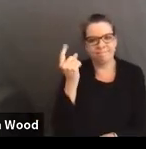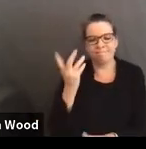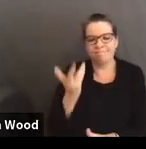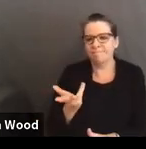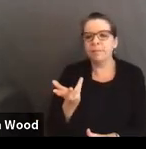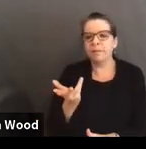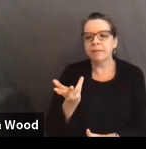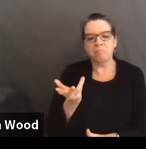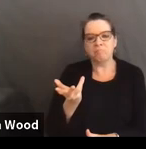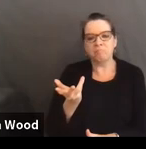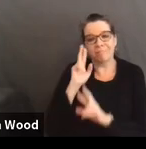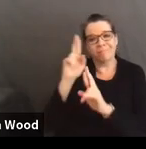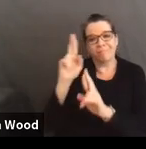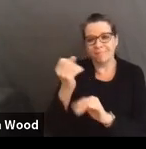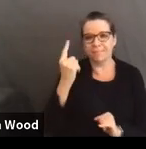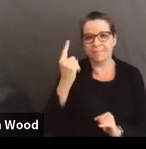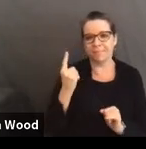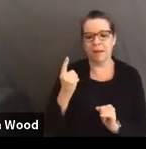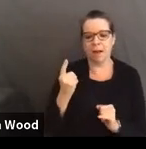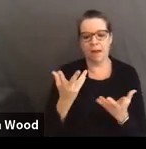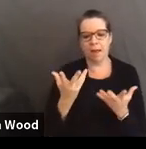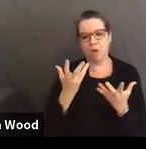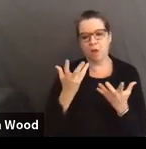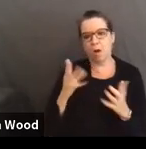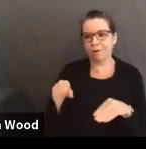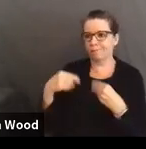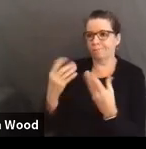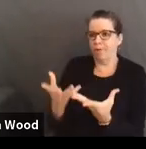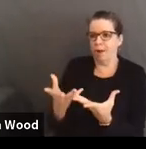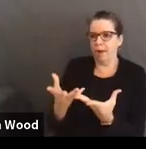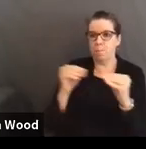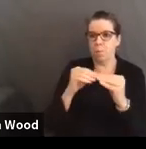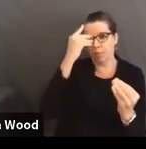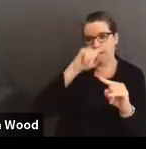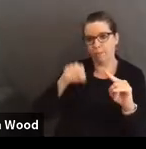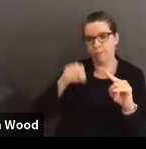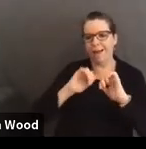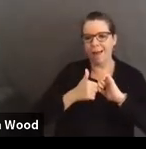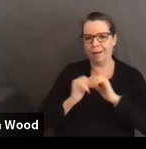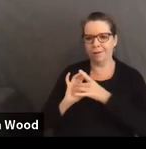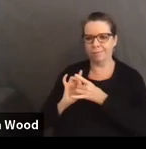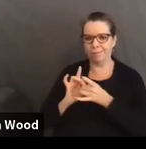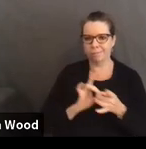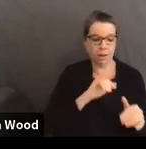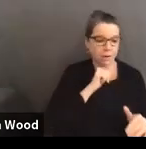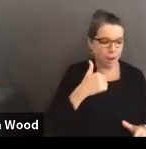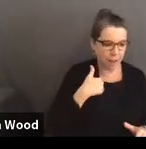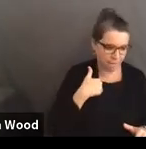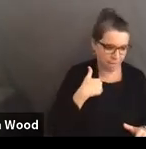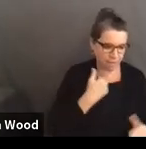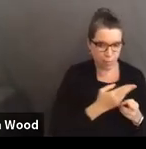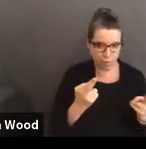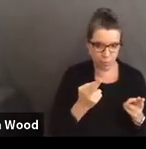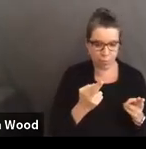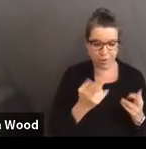Understandable, and wanted to provide some additional thoughts on how to bridge from not having the resources